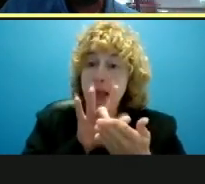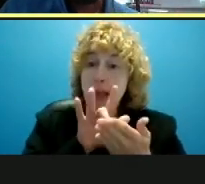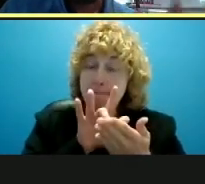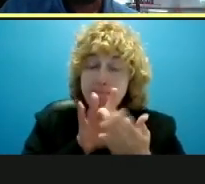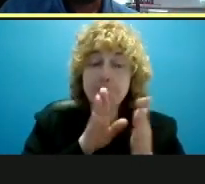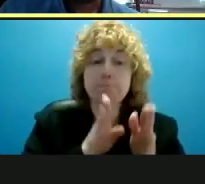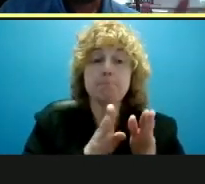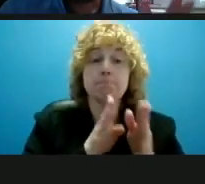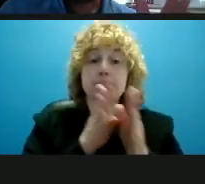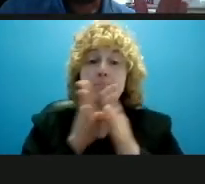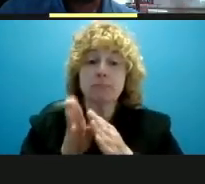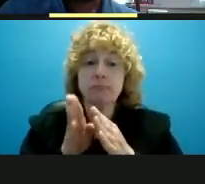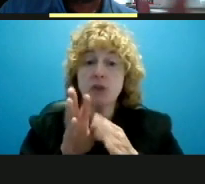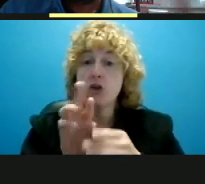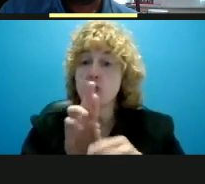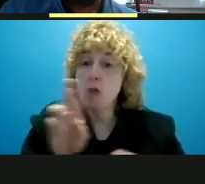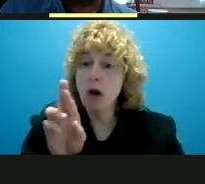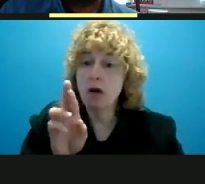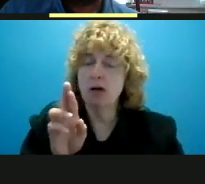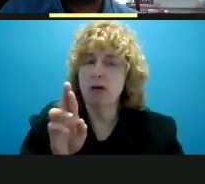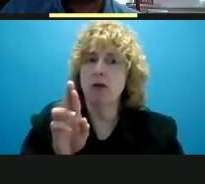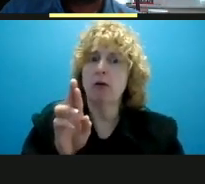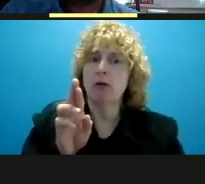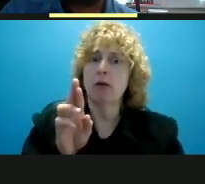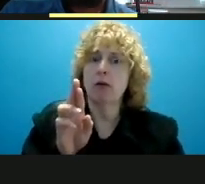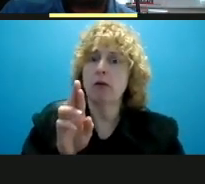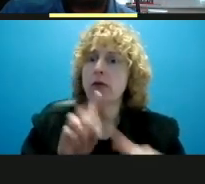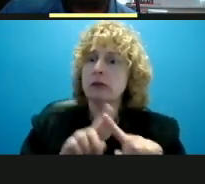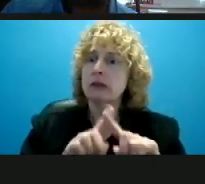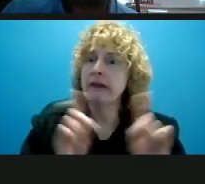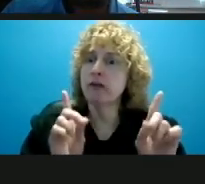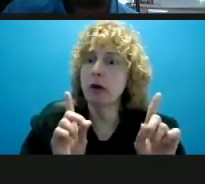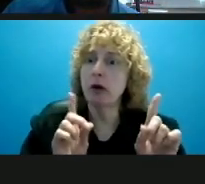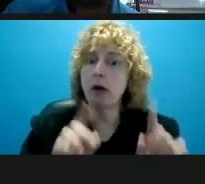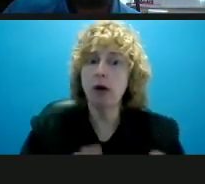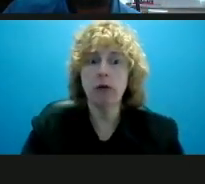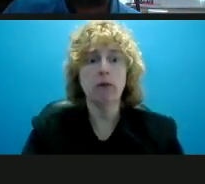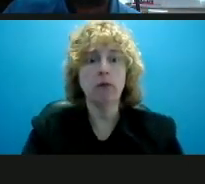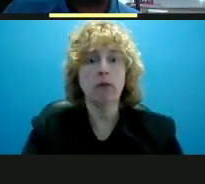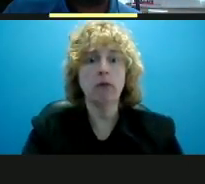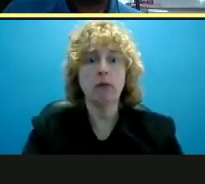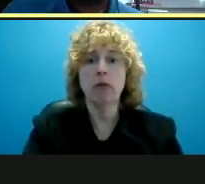see how different the outcome can be depending on how you break that big box.